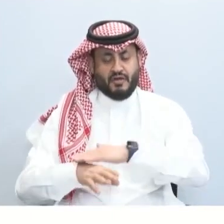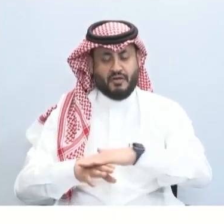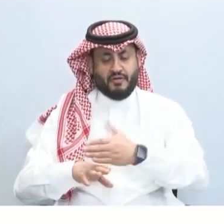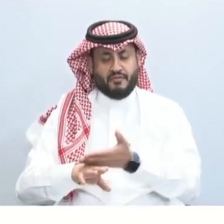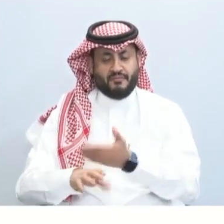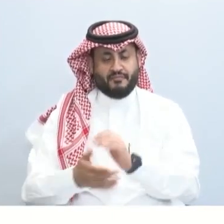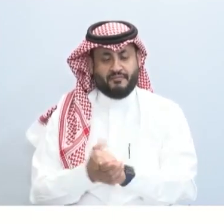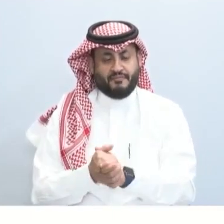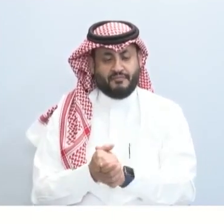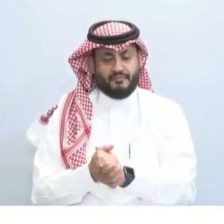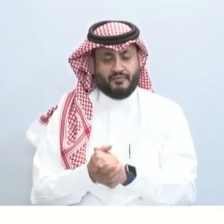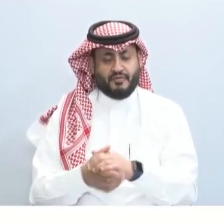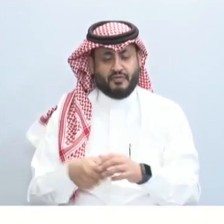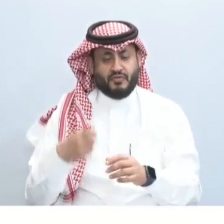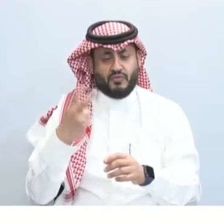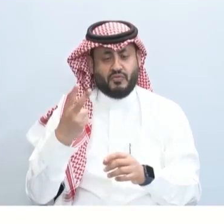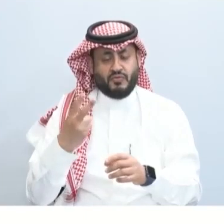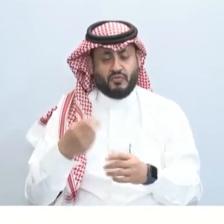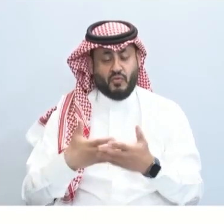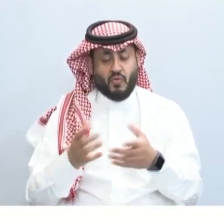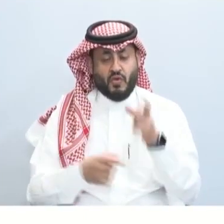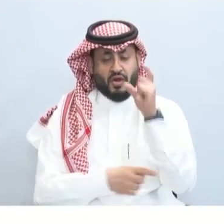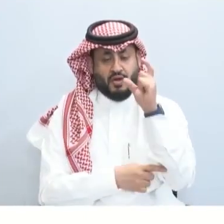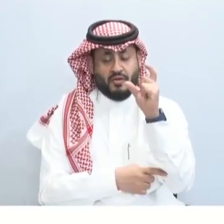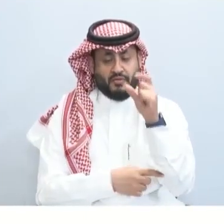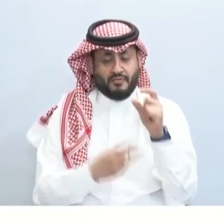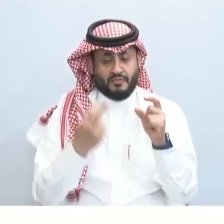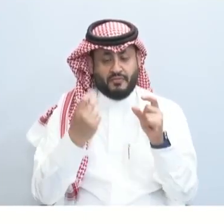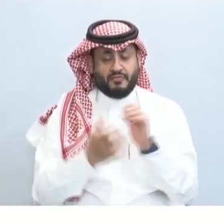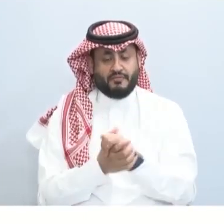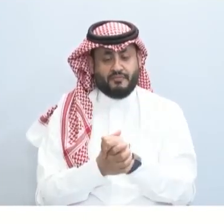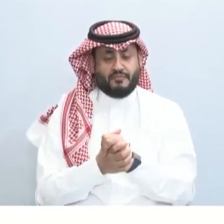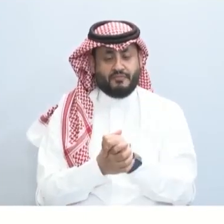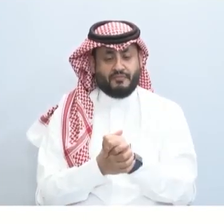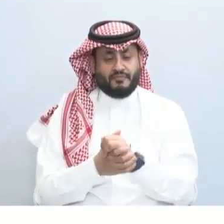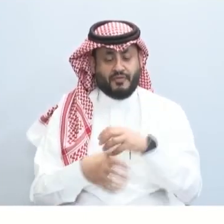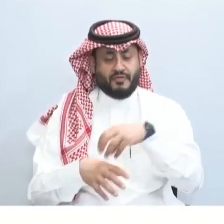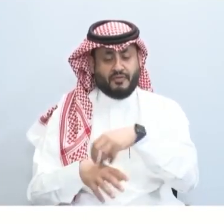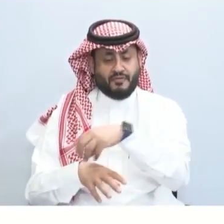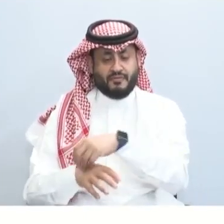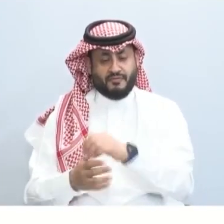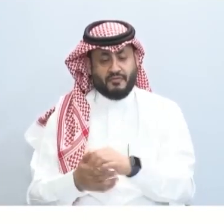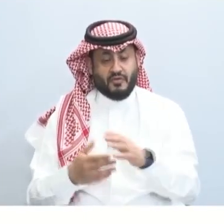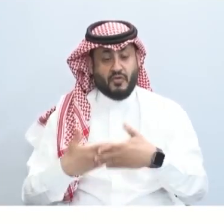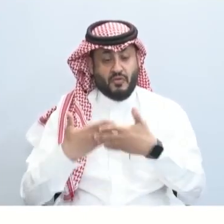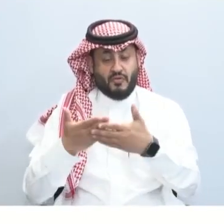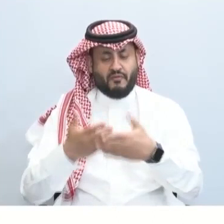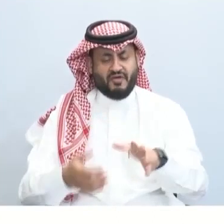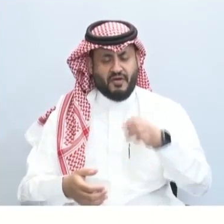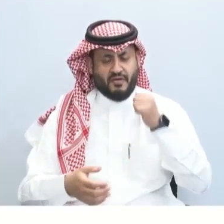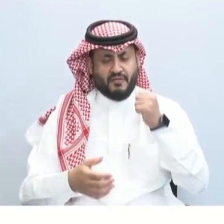land where the two holy mosques stand. The future will be